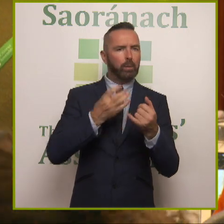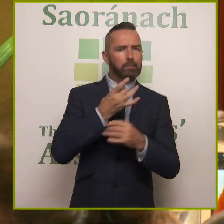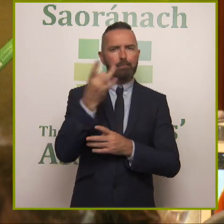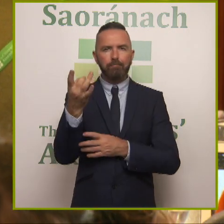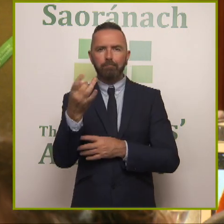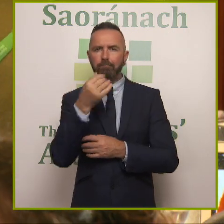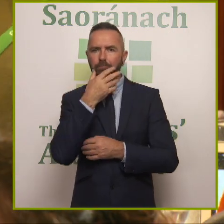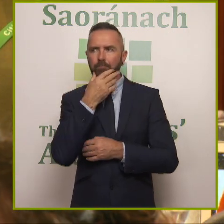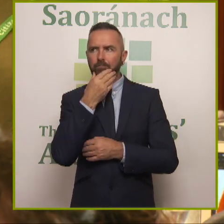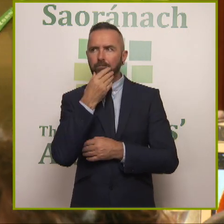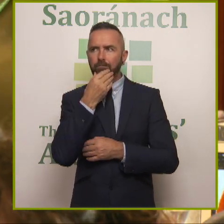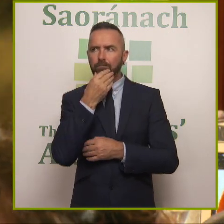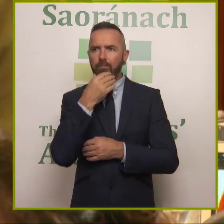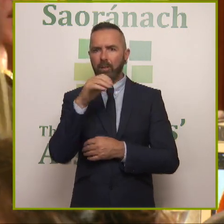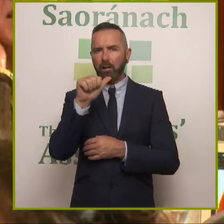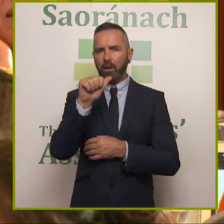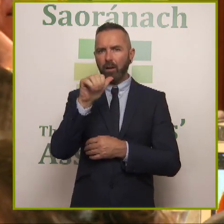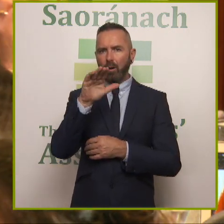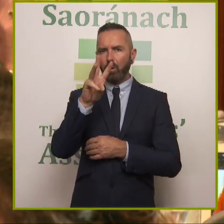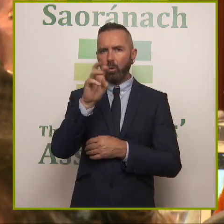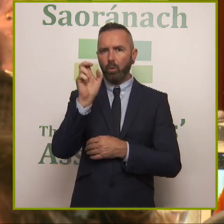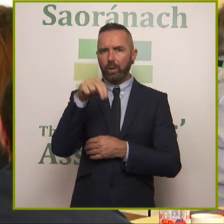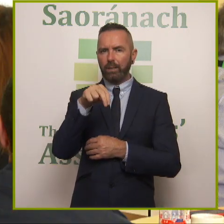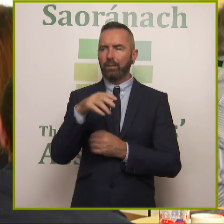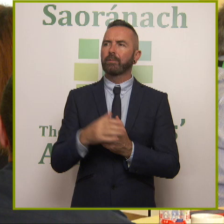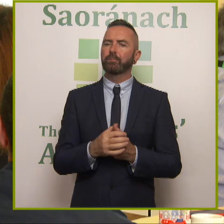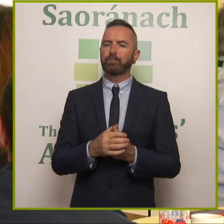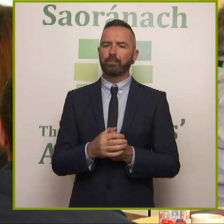to Olwen?